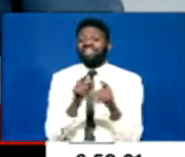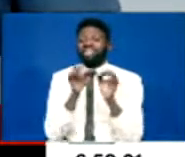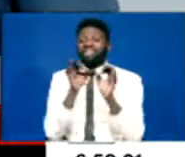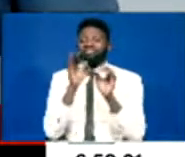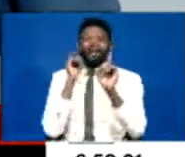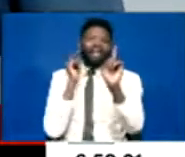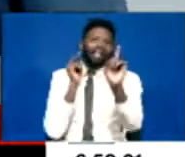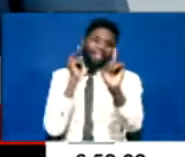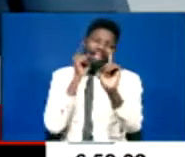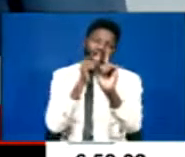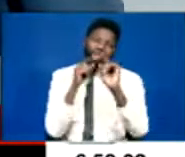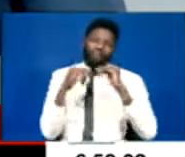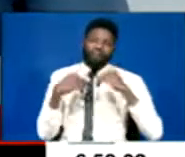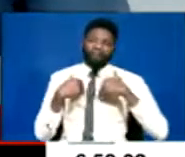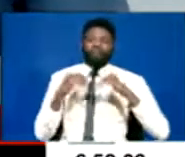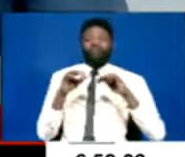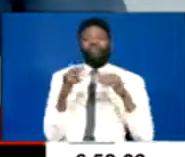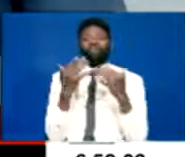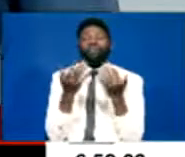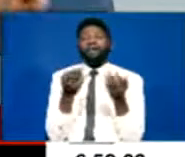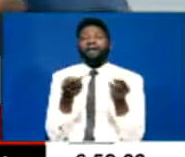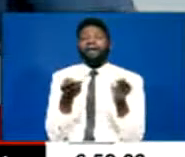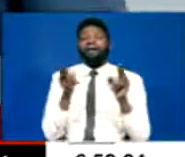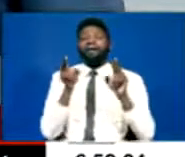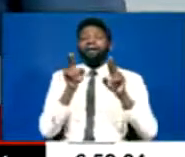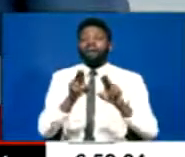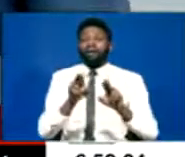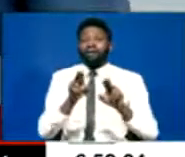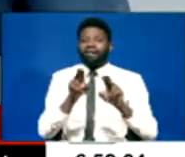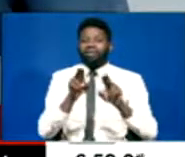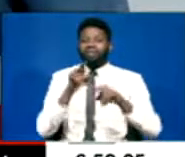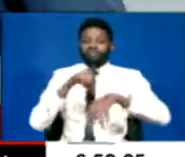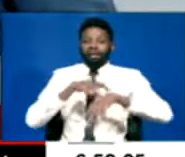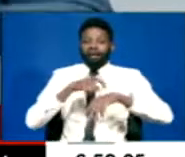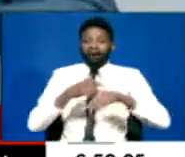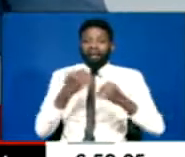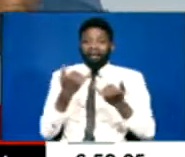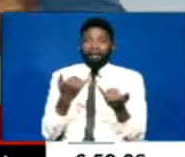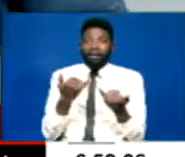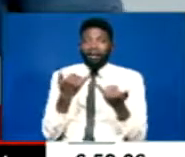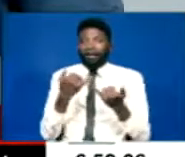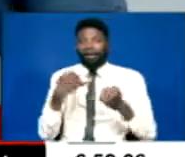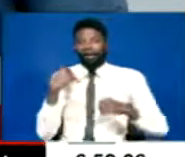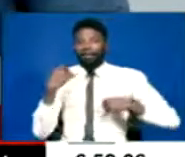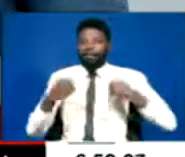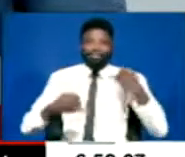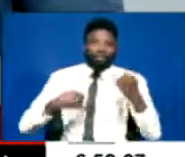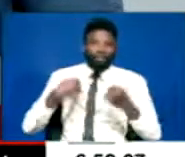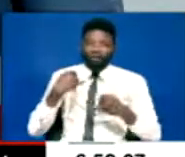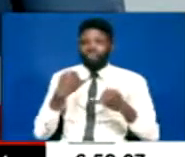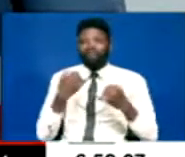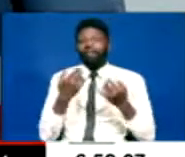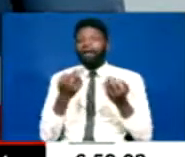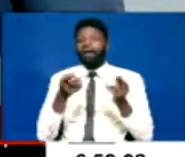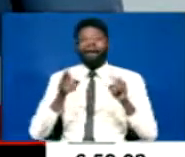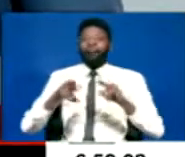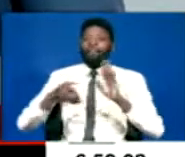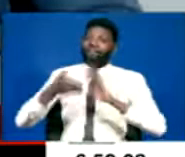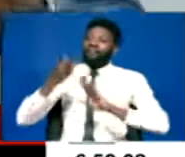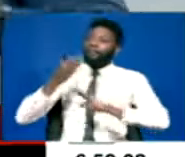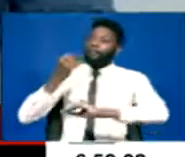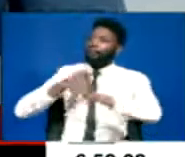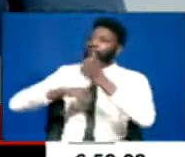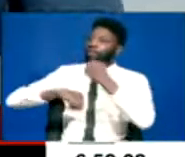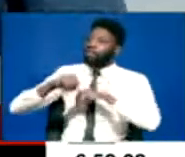it was done, you know, at that heat of the moment and things were just happening pretty fast. But